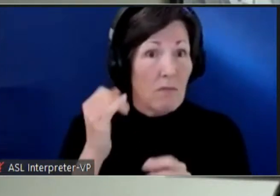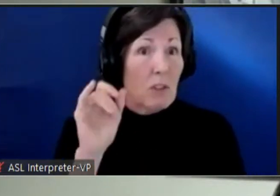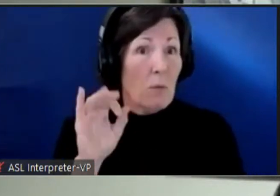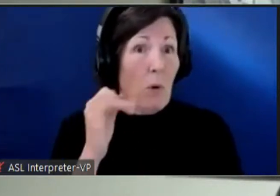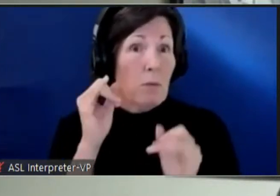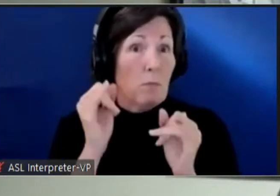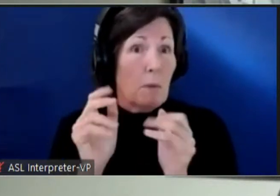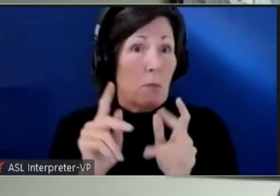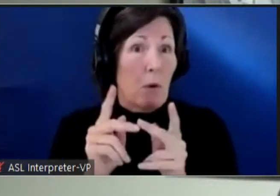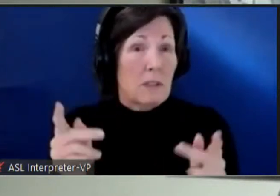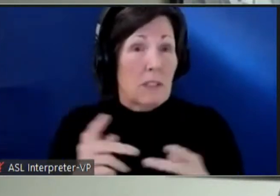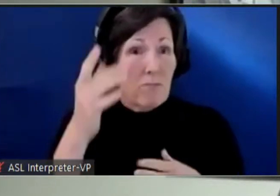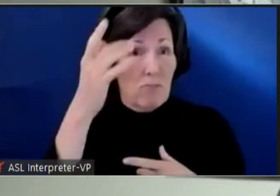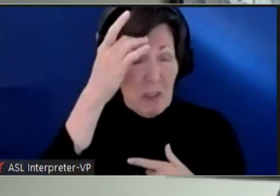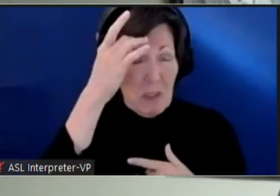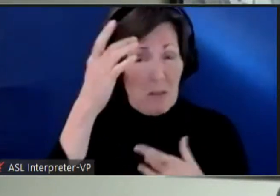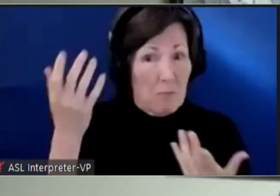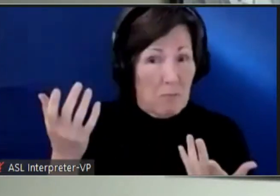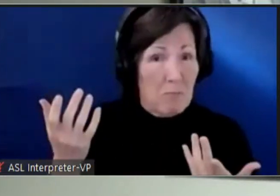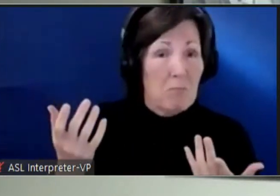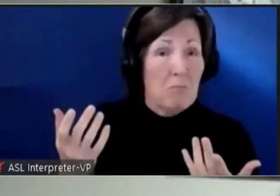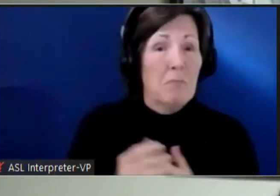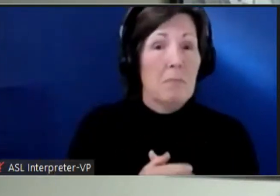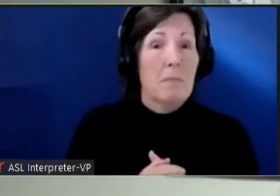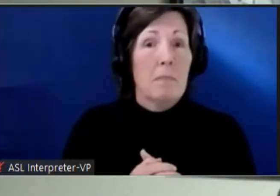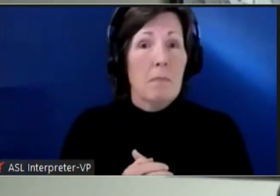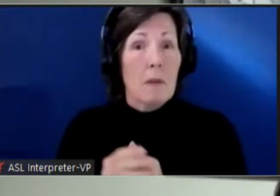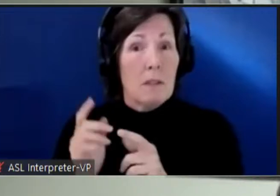You're muted, Adrian.